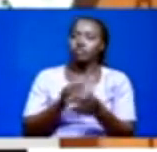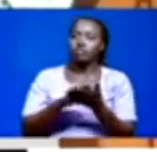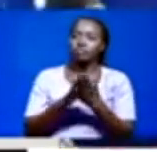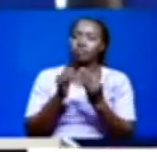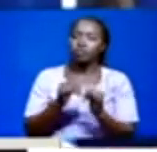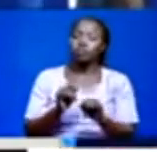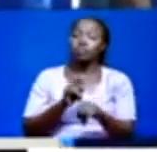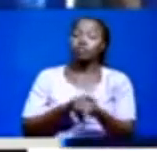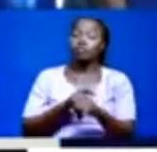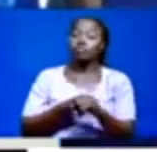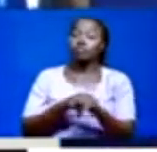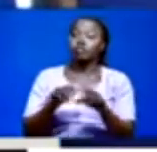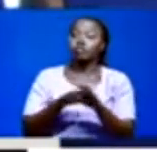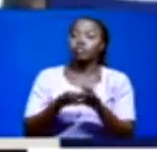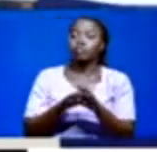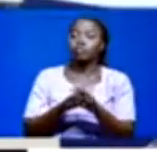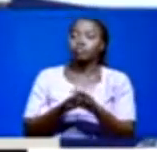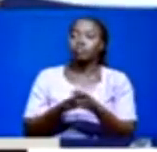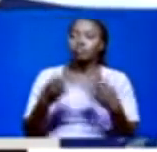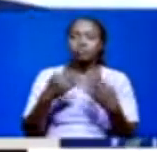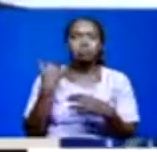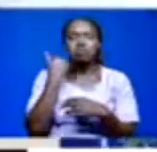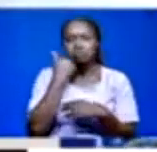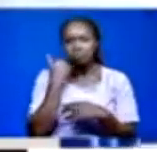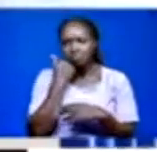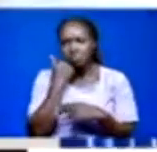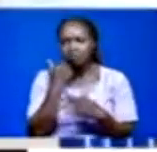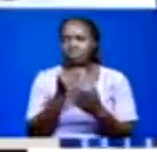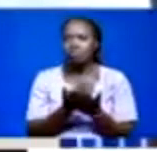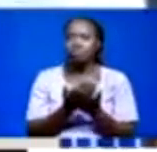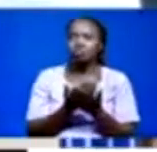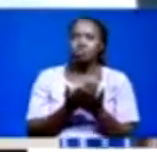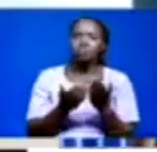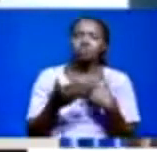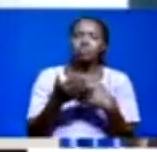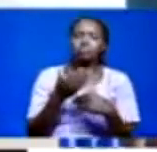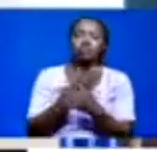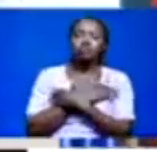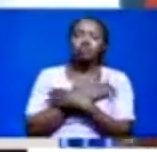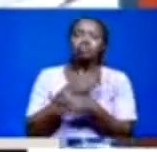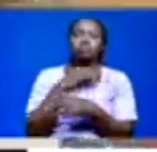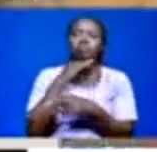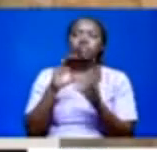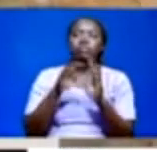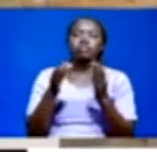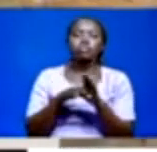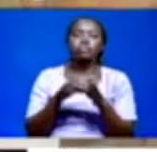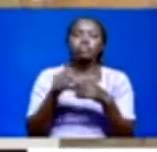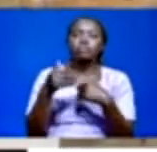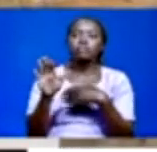the faithful as people became sick, some close friends died, while some community members lost their business.